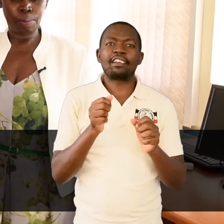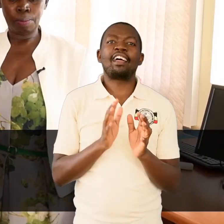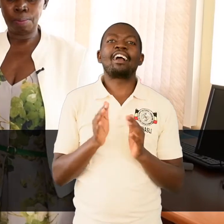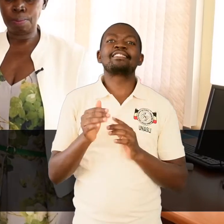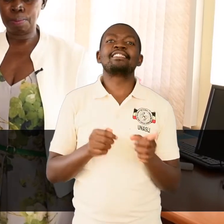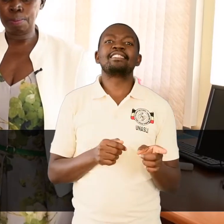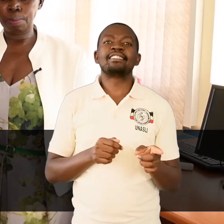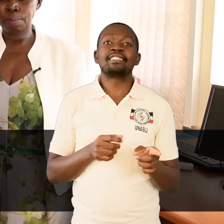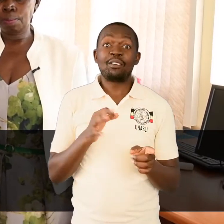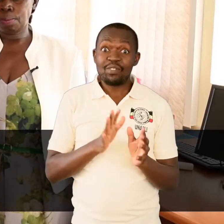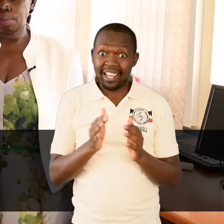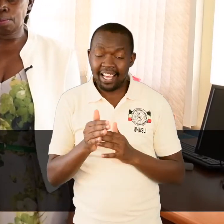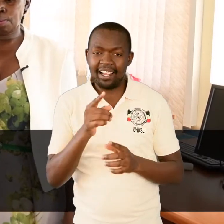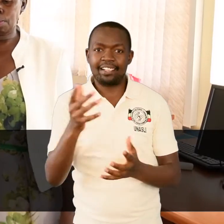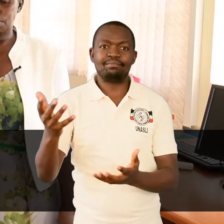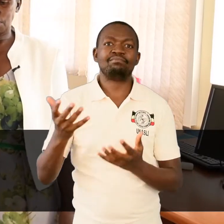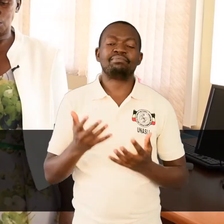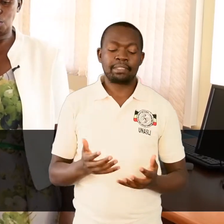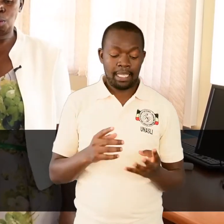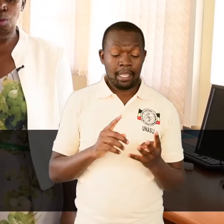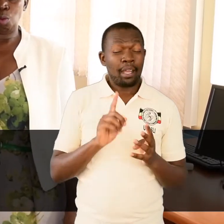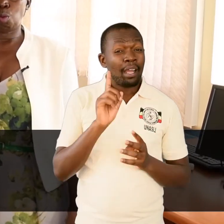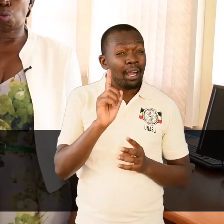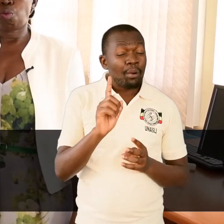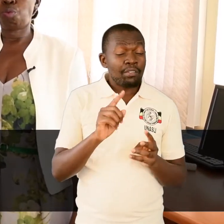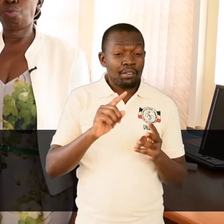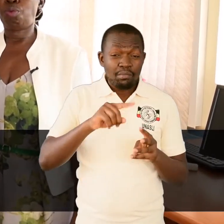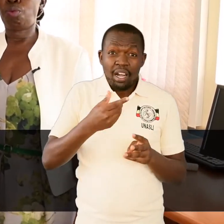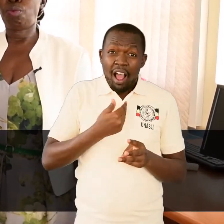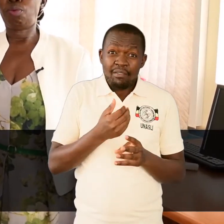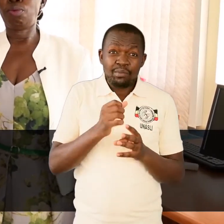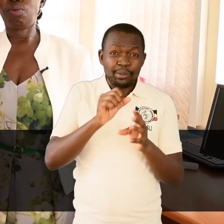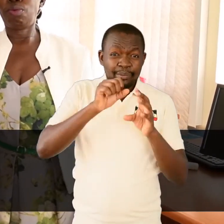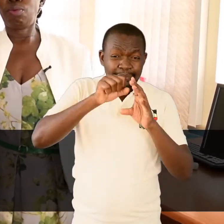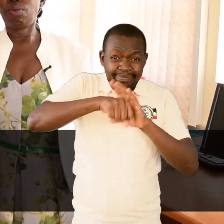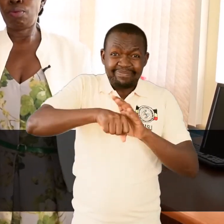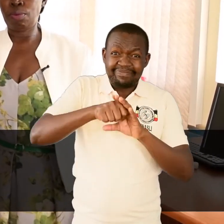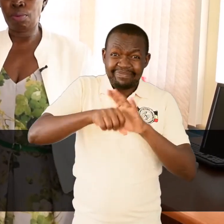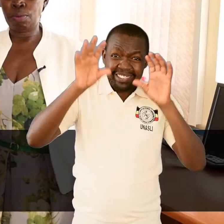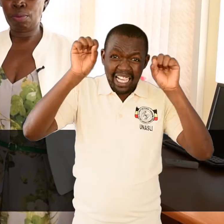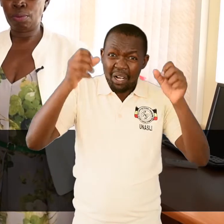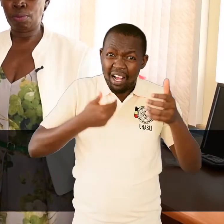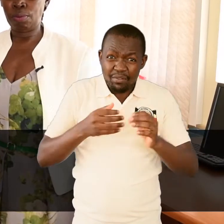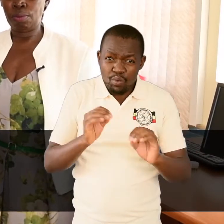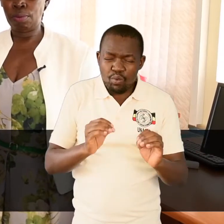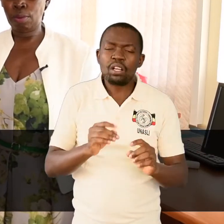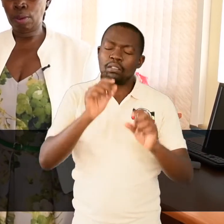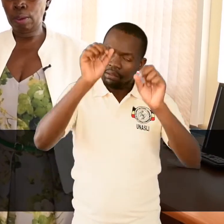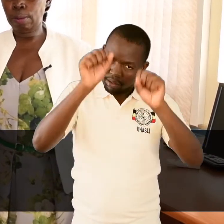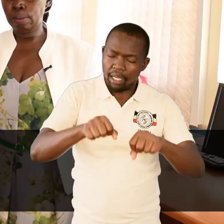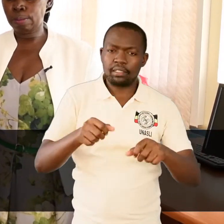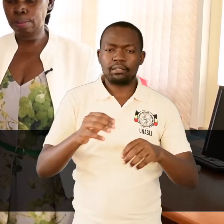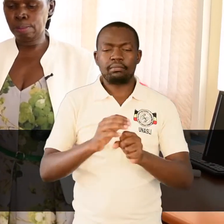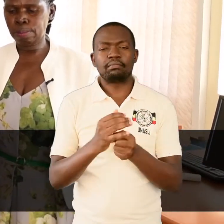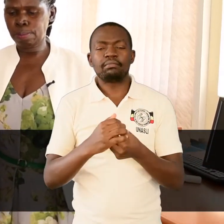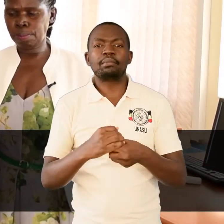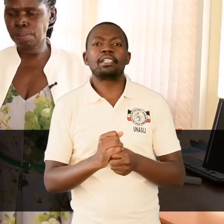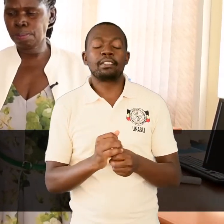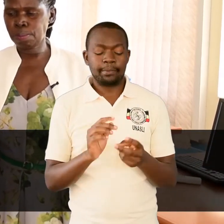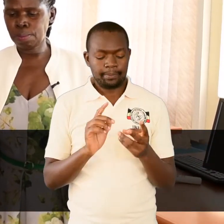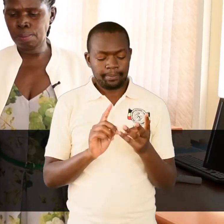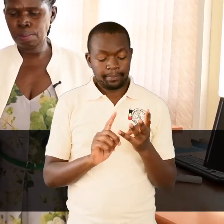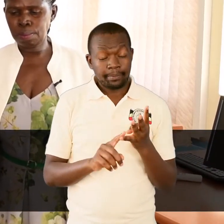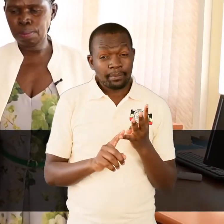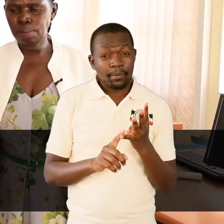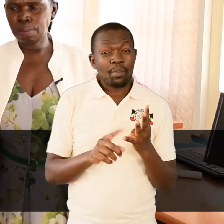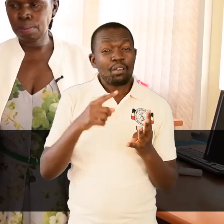dung. However, even without the cow dung, you can make the charcoal briquettes. Additionally, we